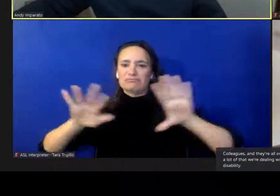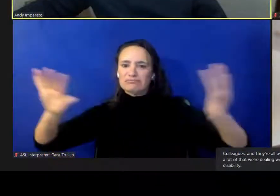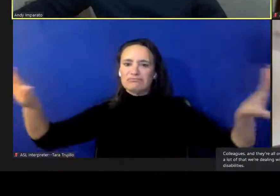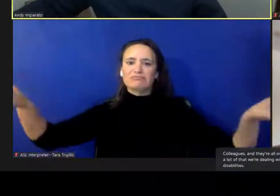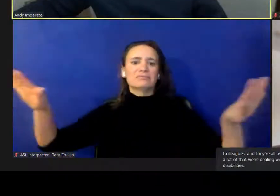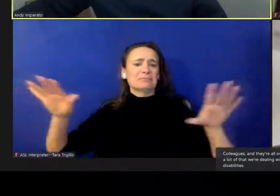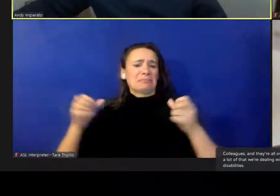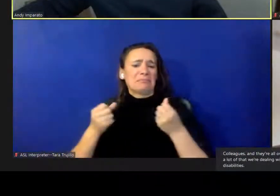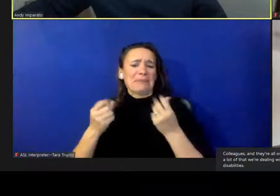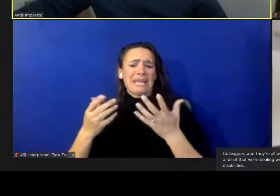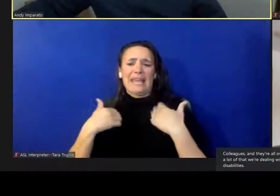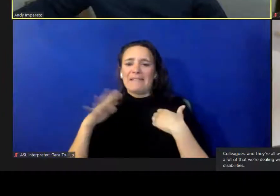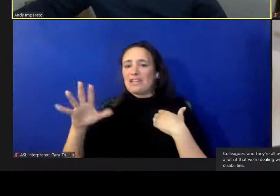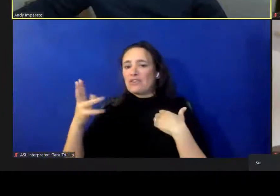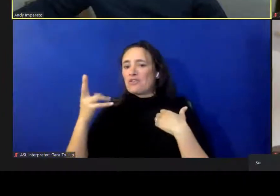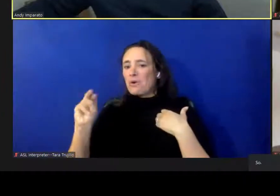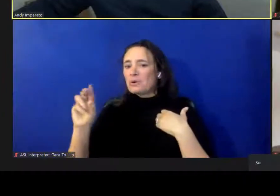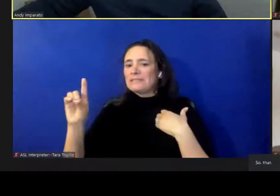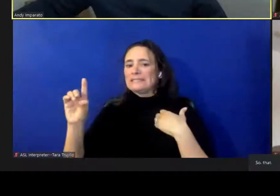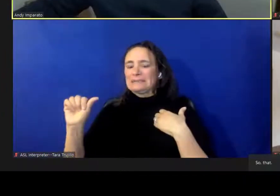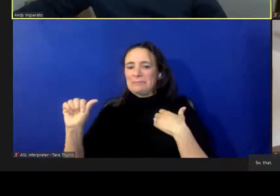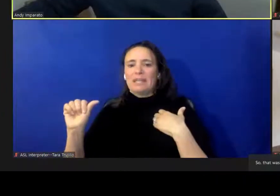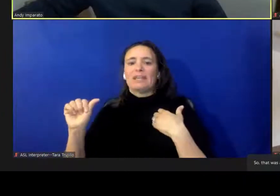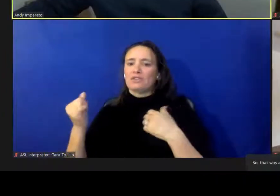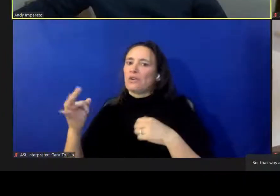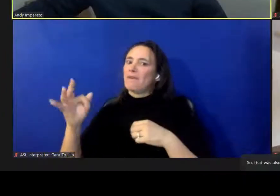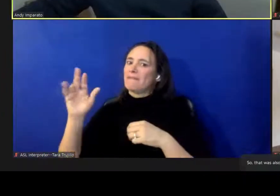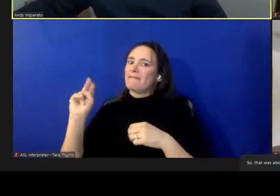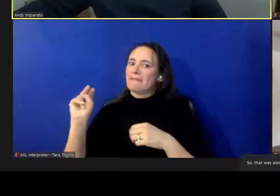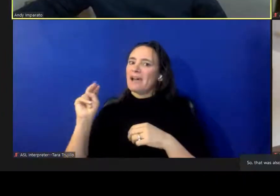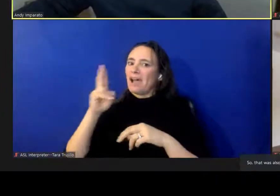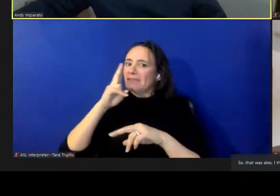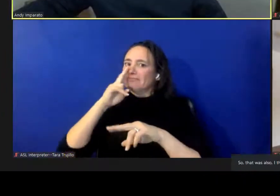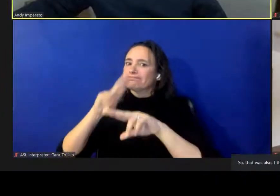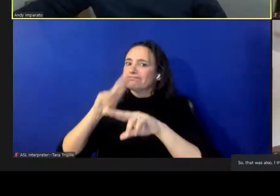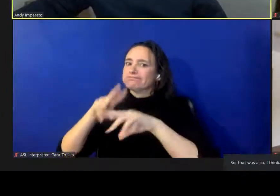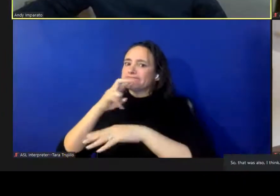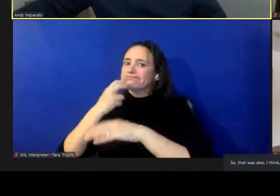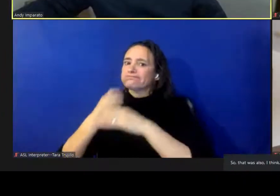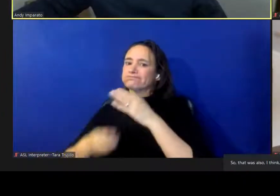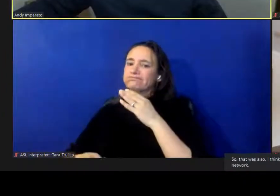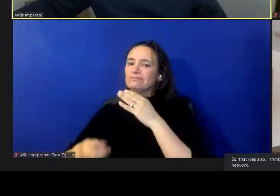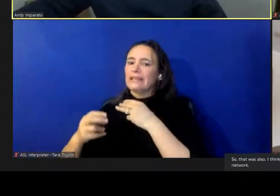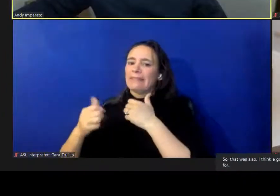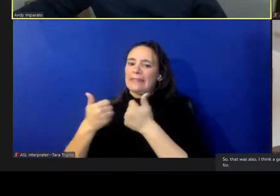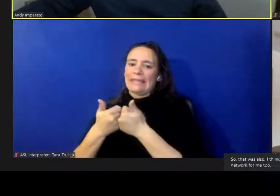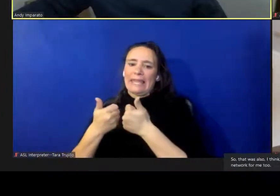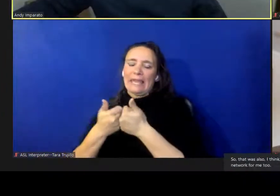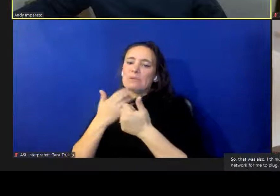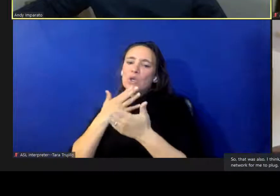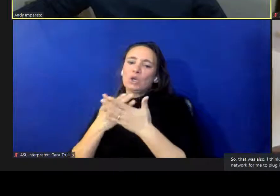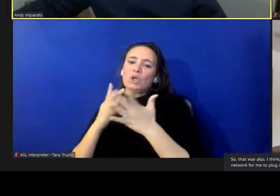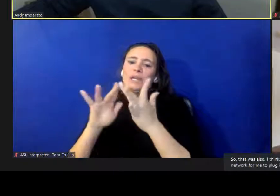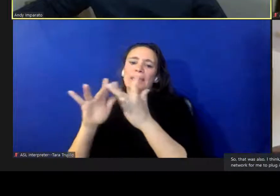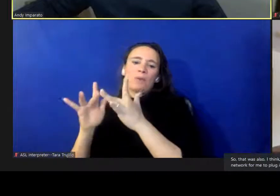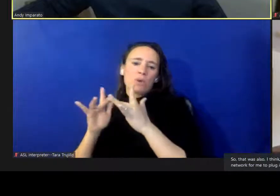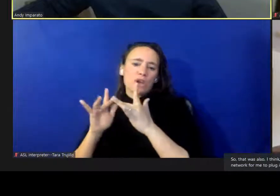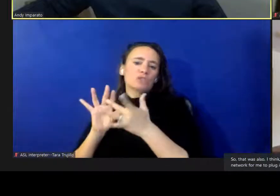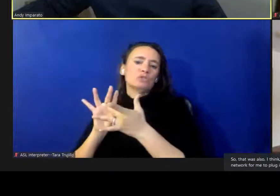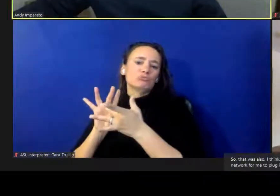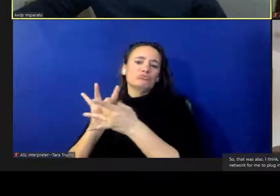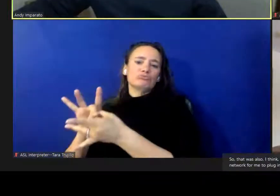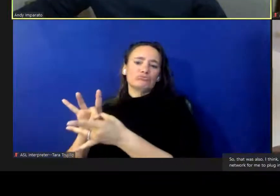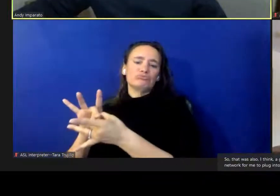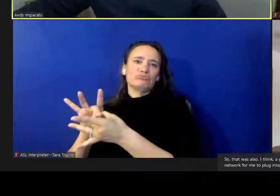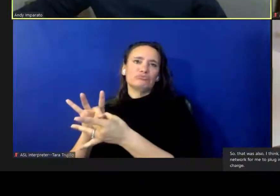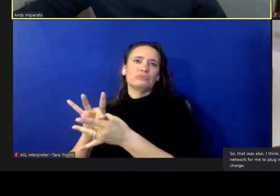disabilities. So that was also, I think, a good kind of network for me to plug into that was